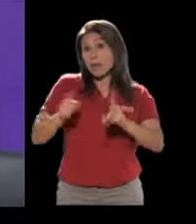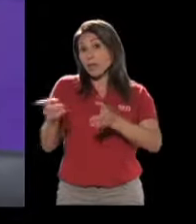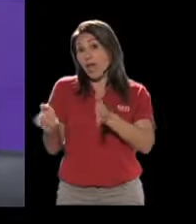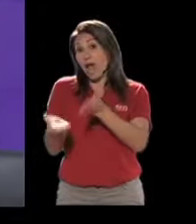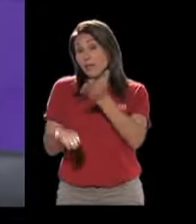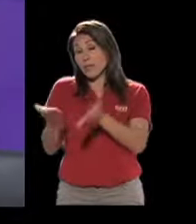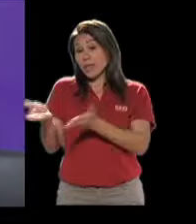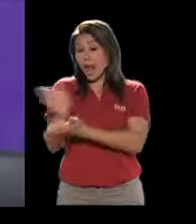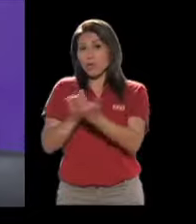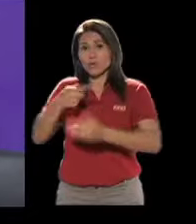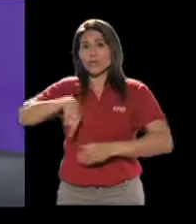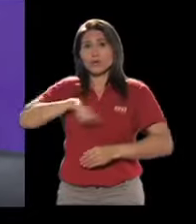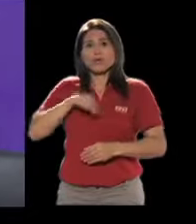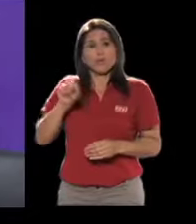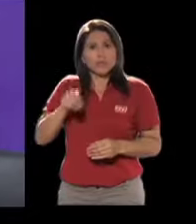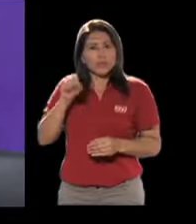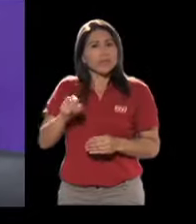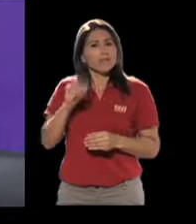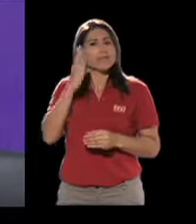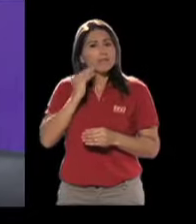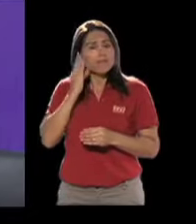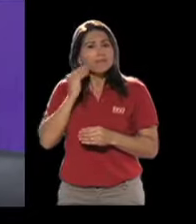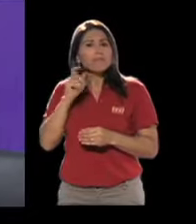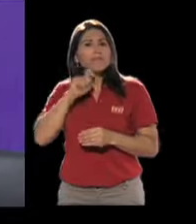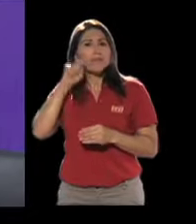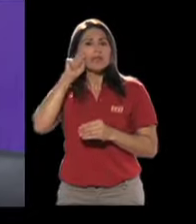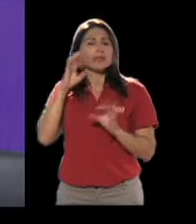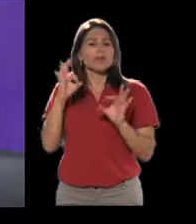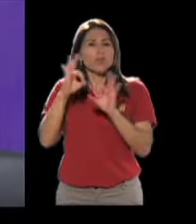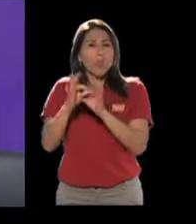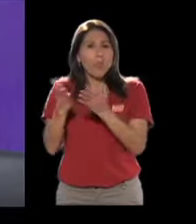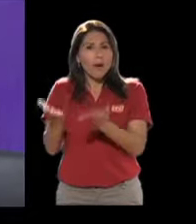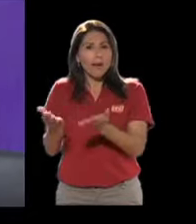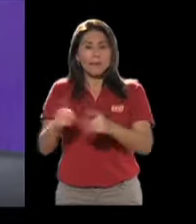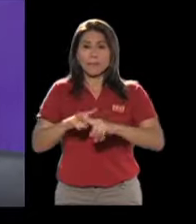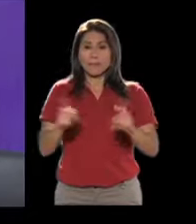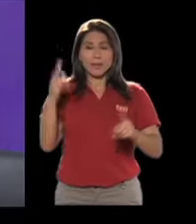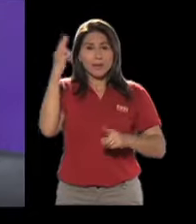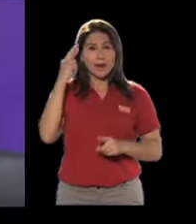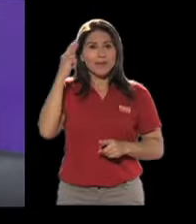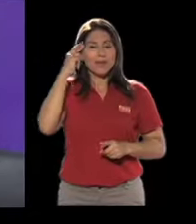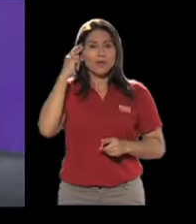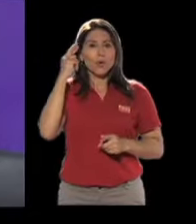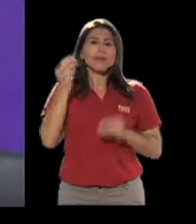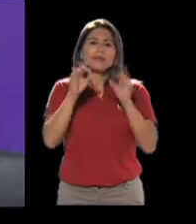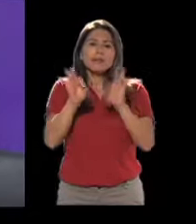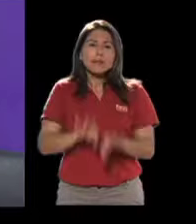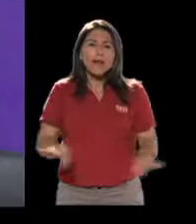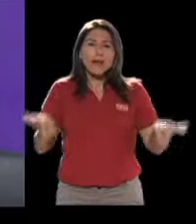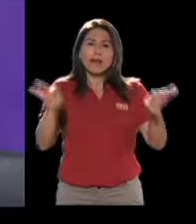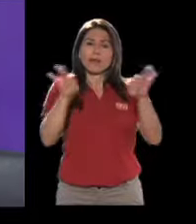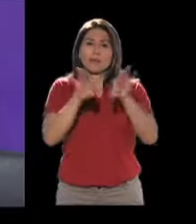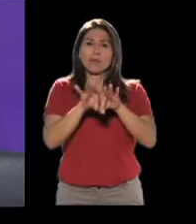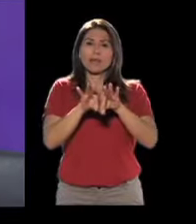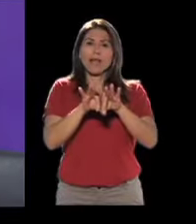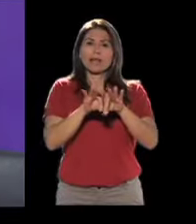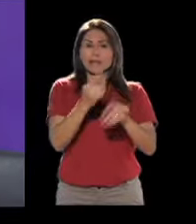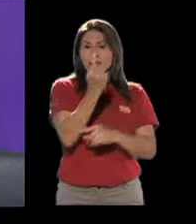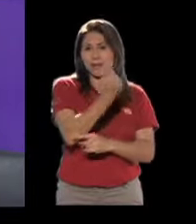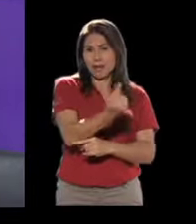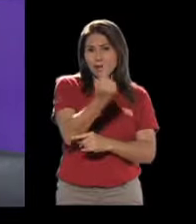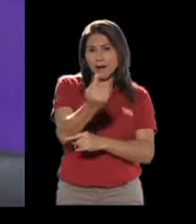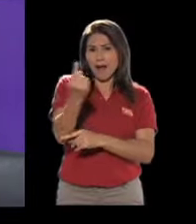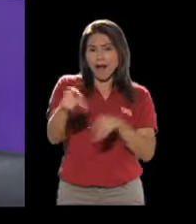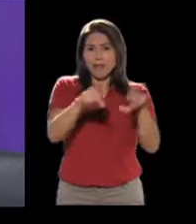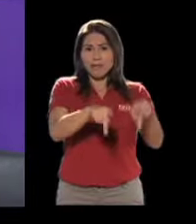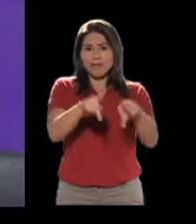sí somos sexuales. But the reason why it's so important Pero la razón por la que es that tan every importante individual has que the cada right to receive